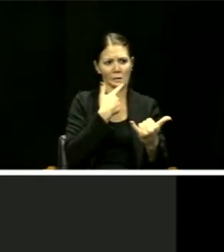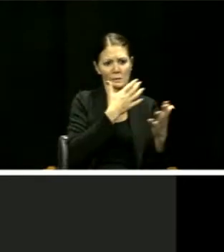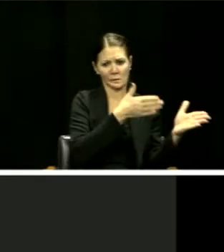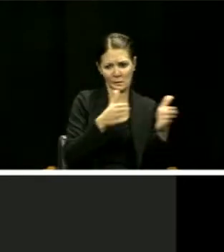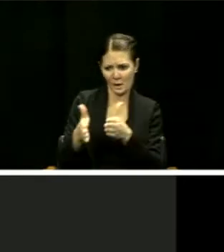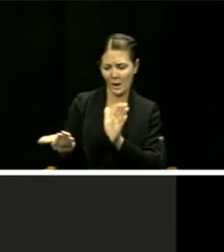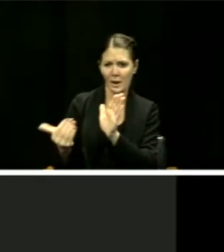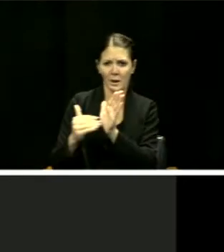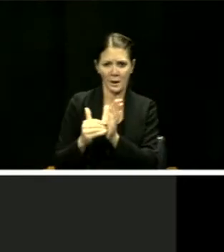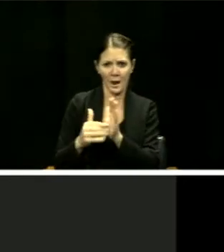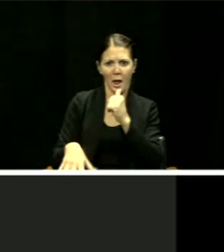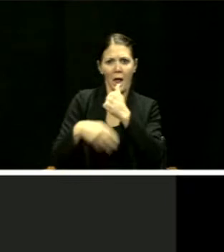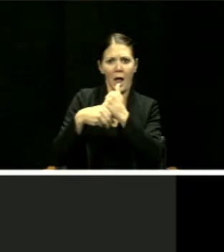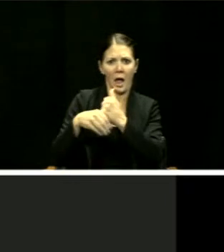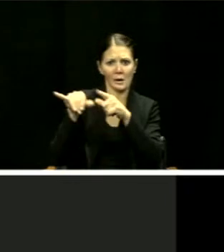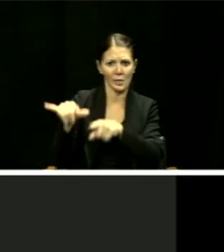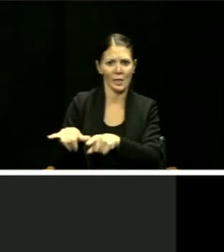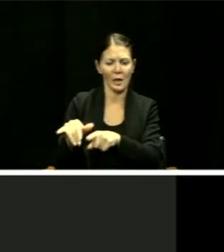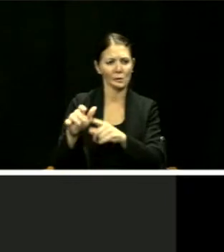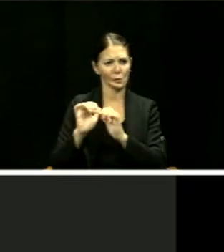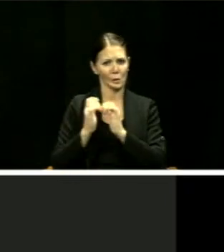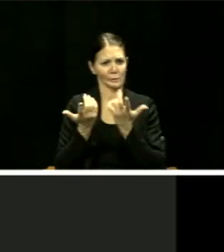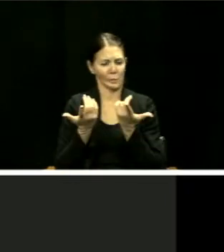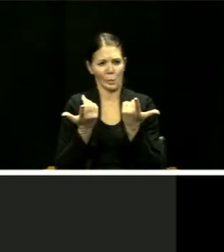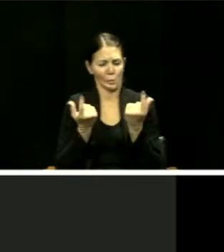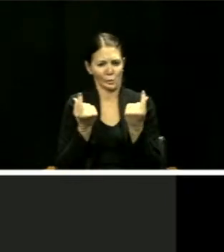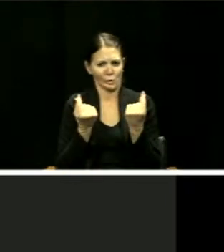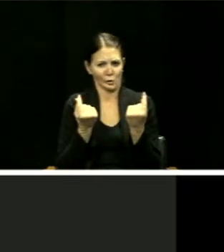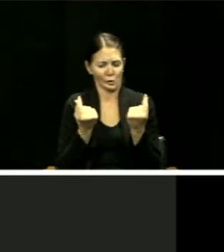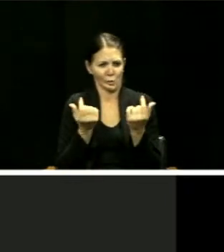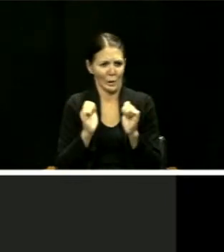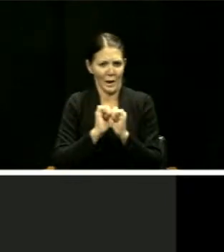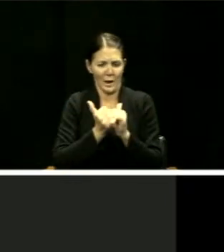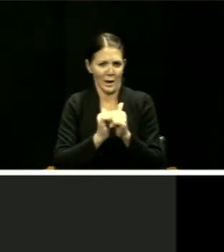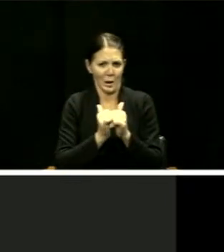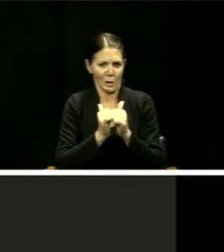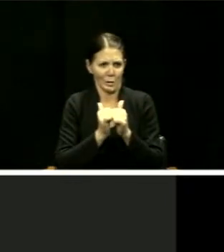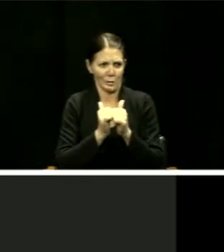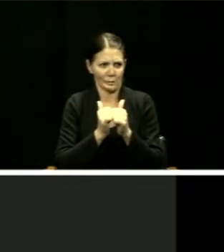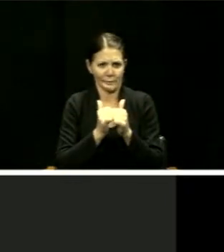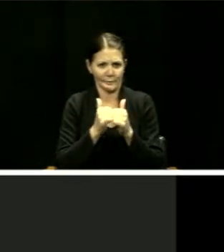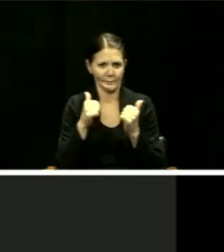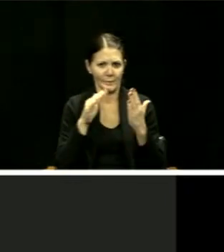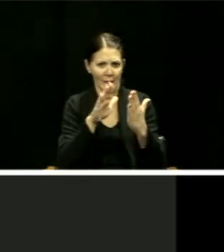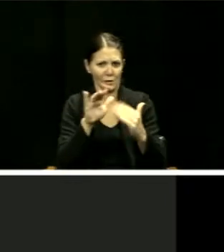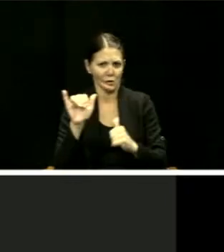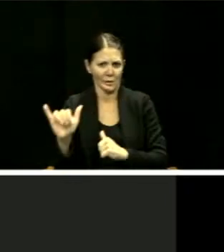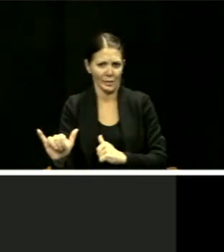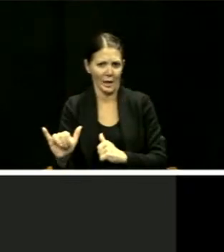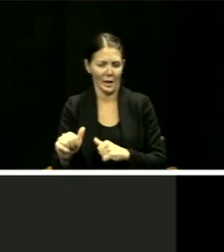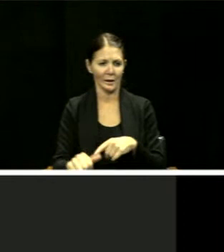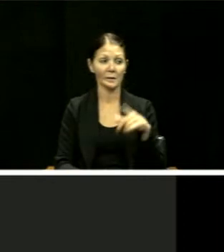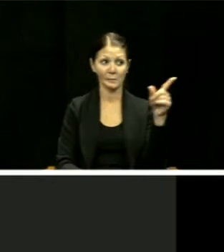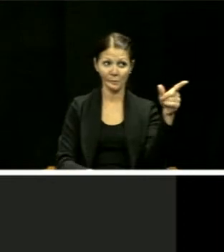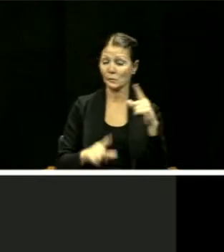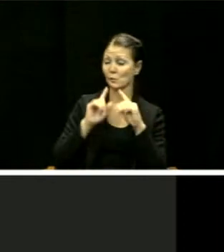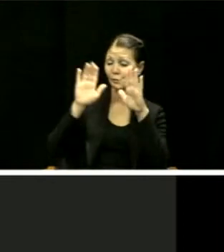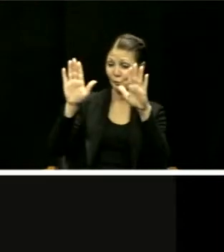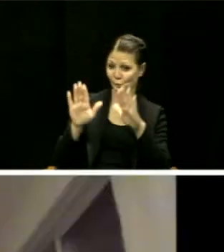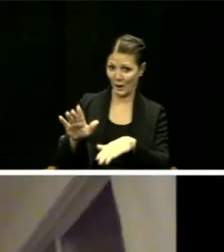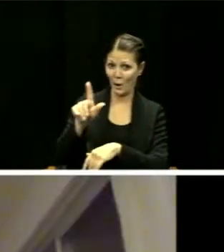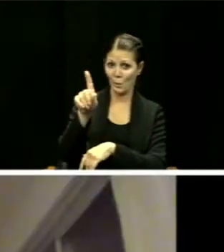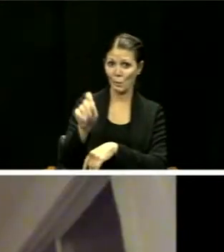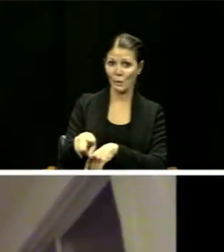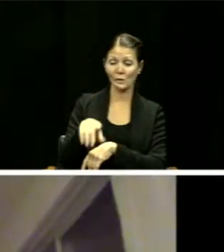kind of, I guess, increase the capacity or, manage that? Yeah, that's a great question. And